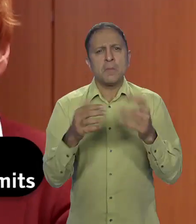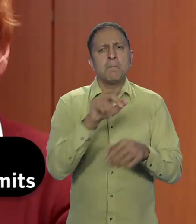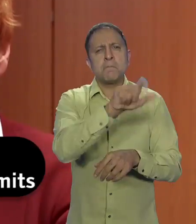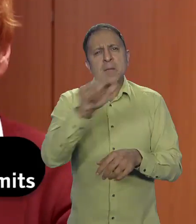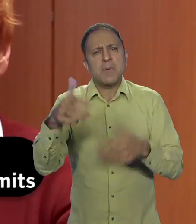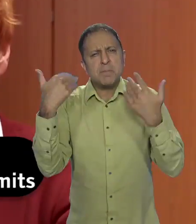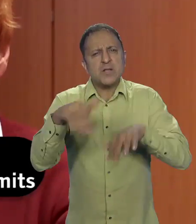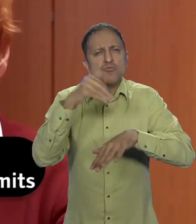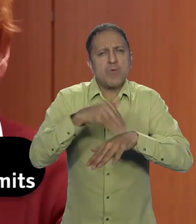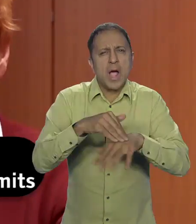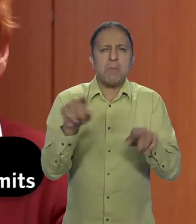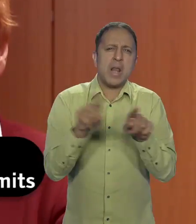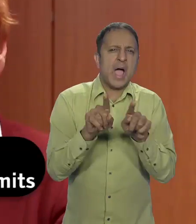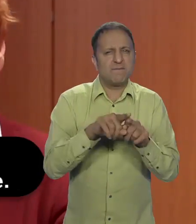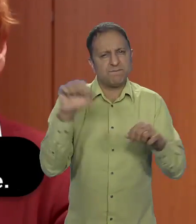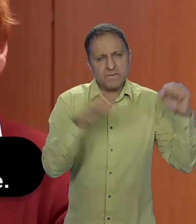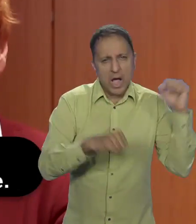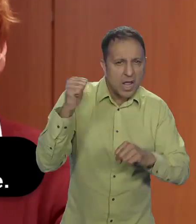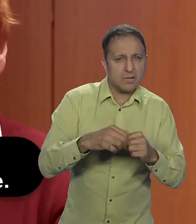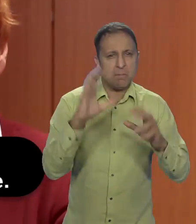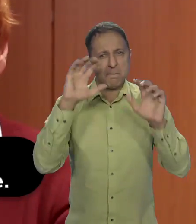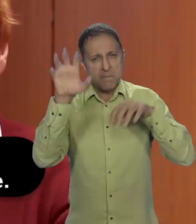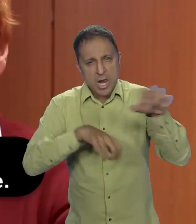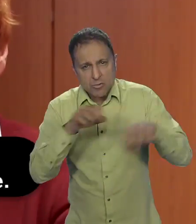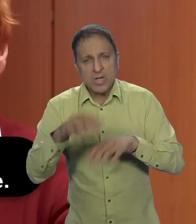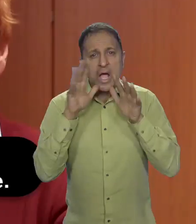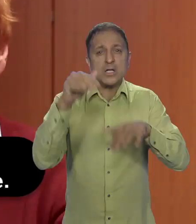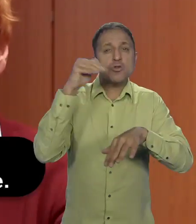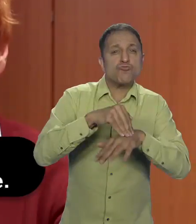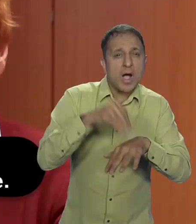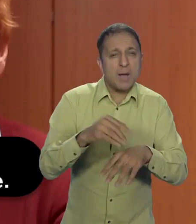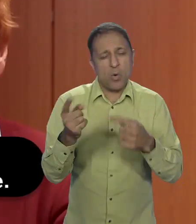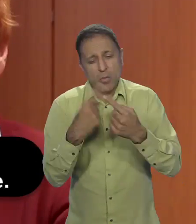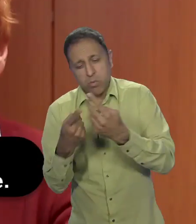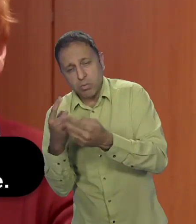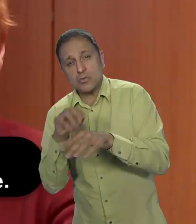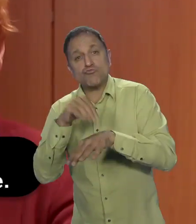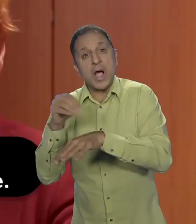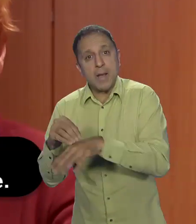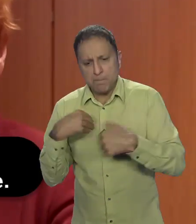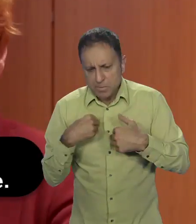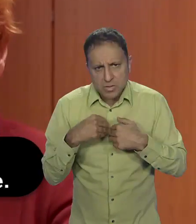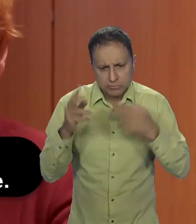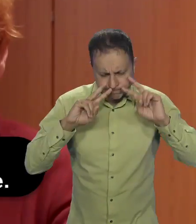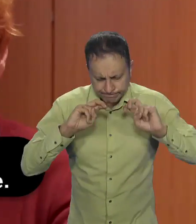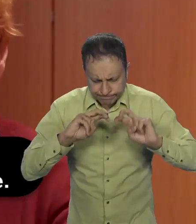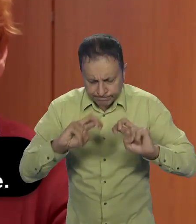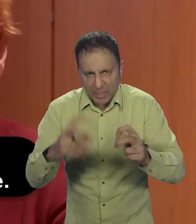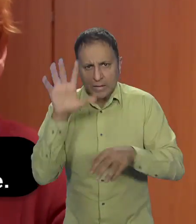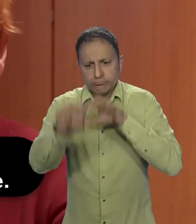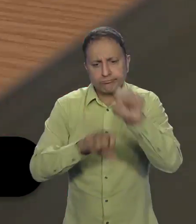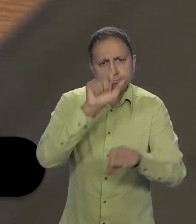investigate and try to catch anyone who commits things like violence, burglary, hate crime, or any kind of